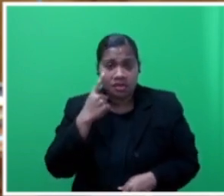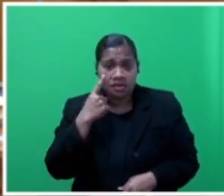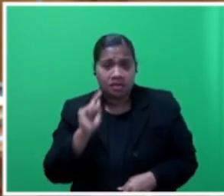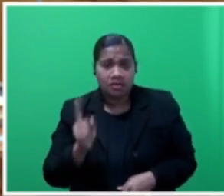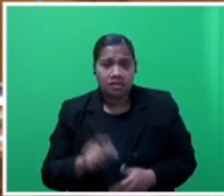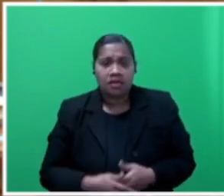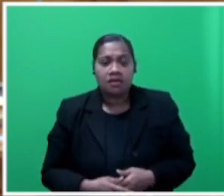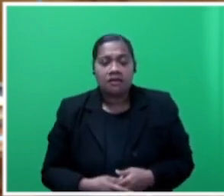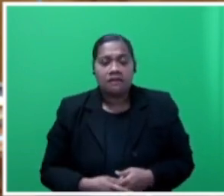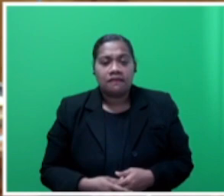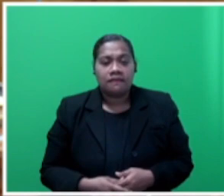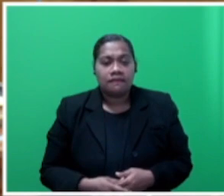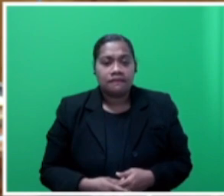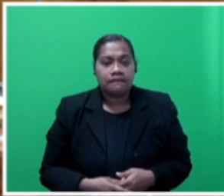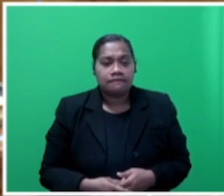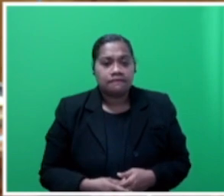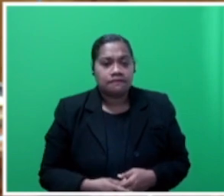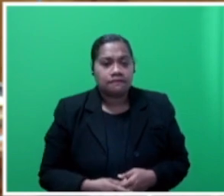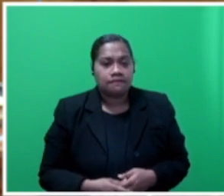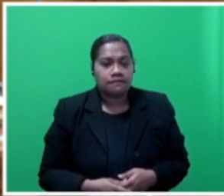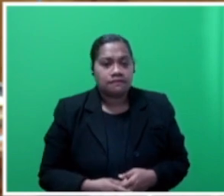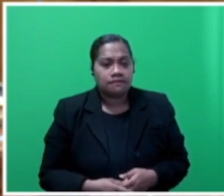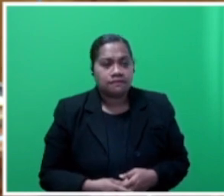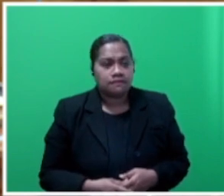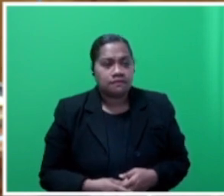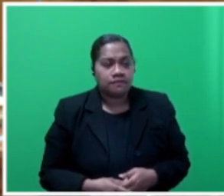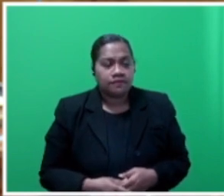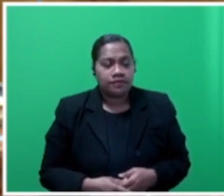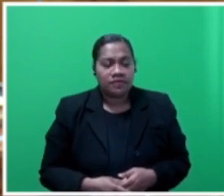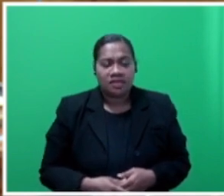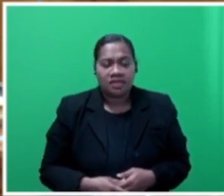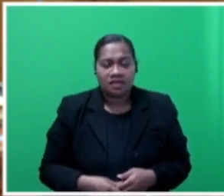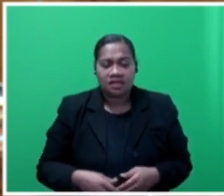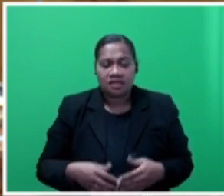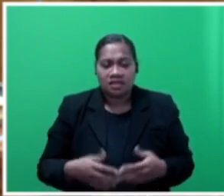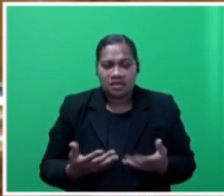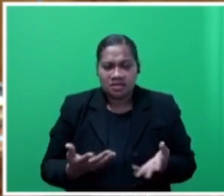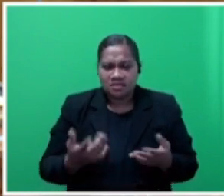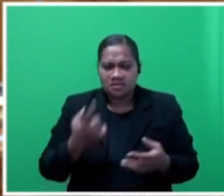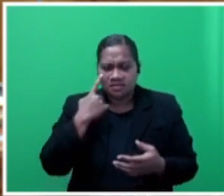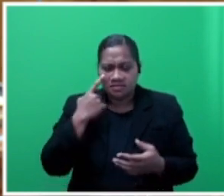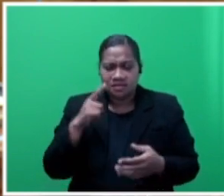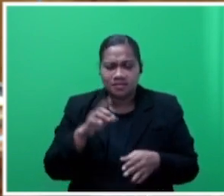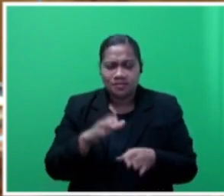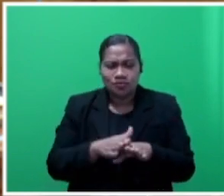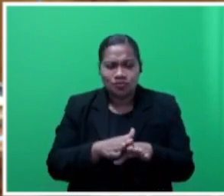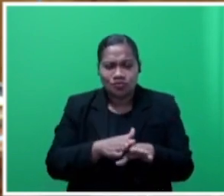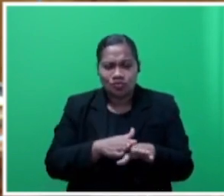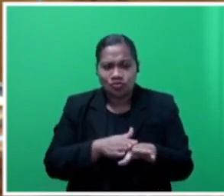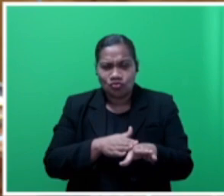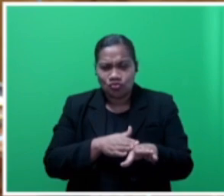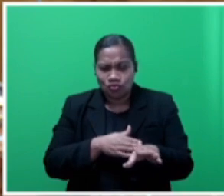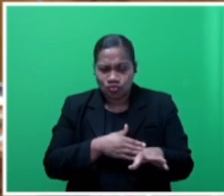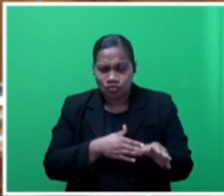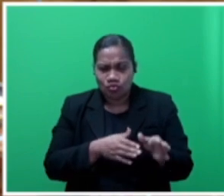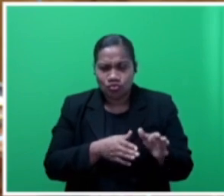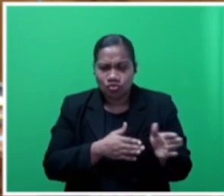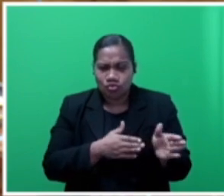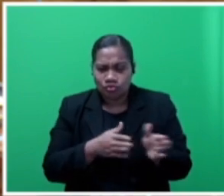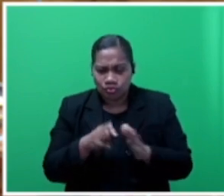to the slow mass movement of nurses to better opportunities